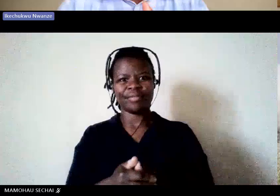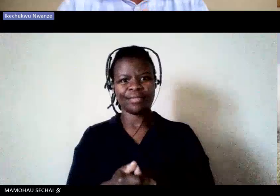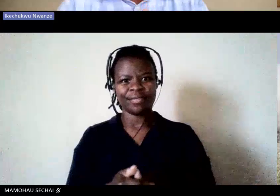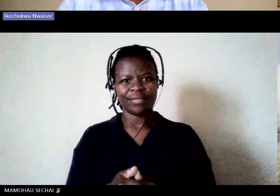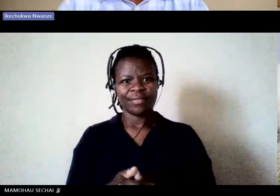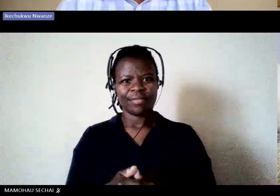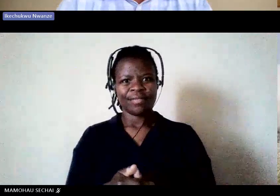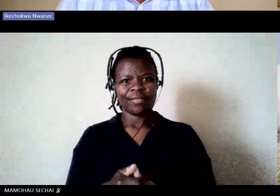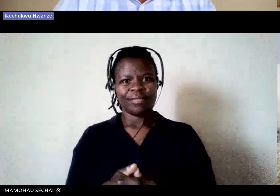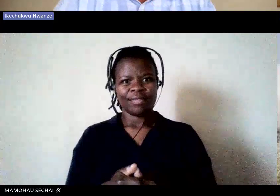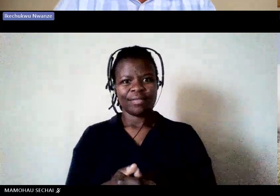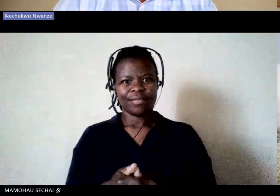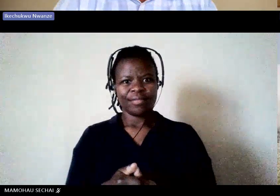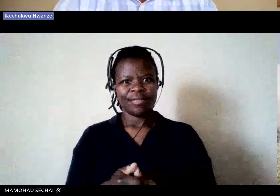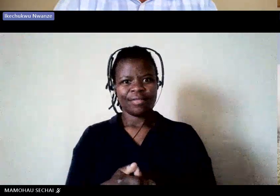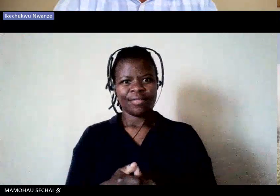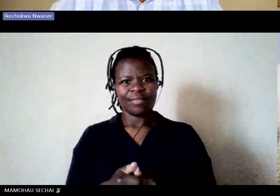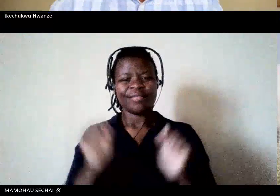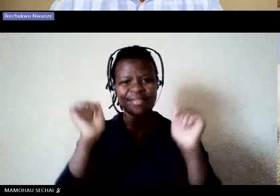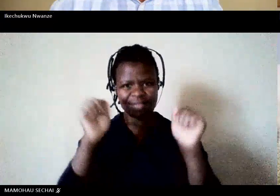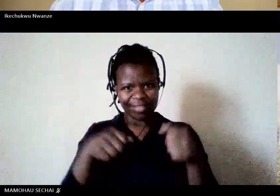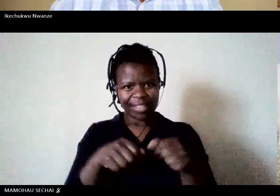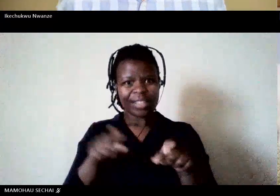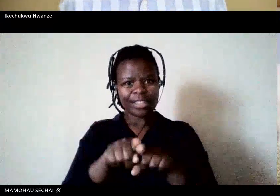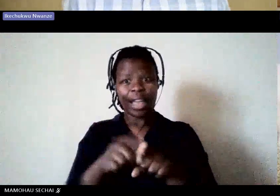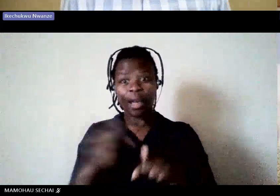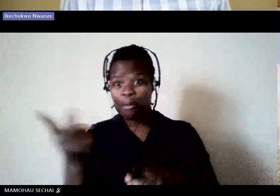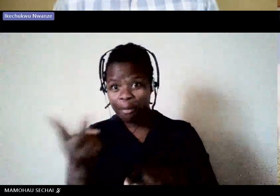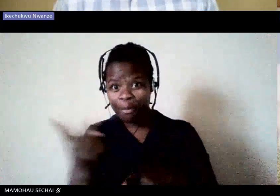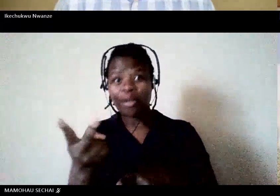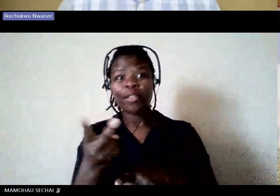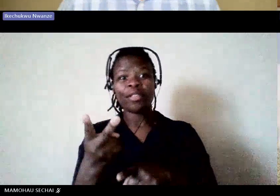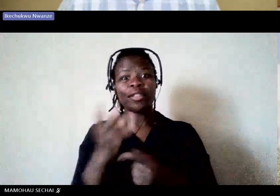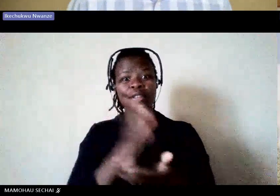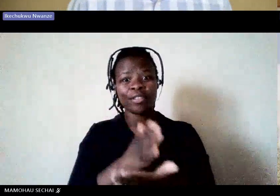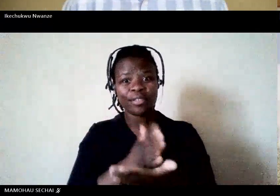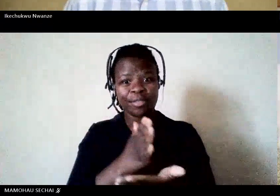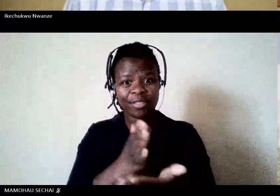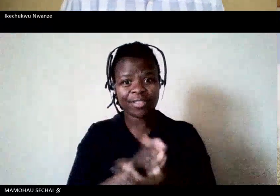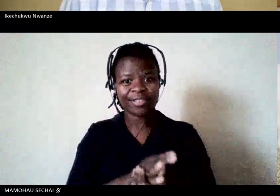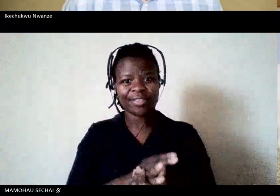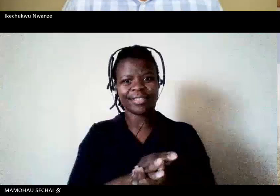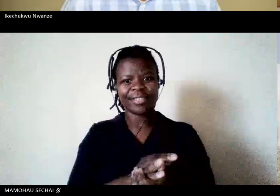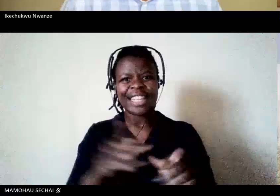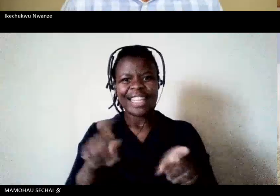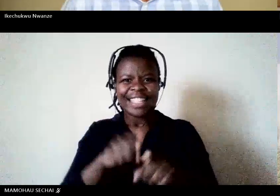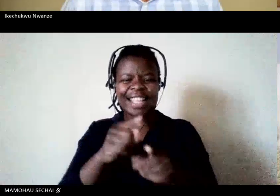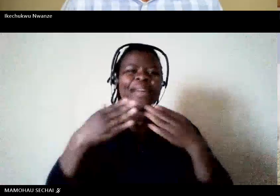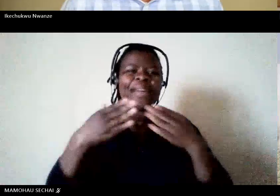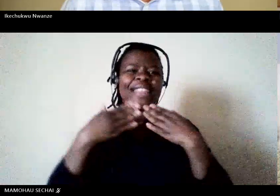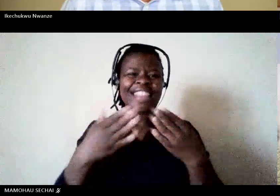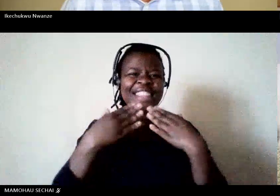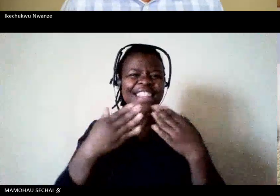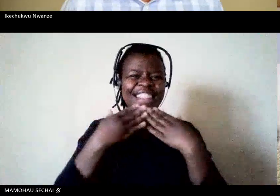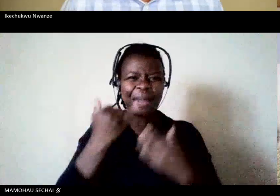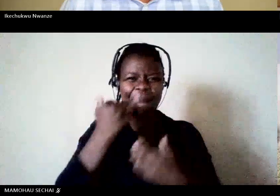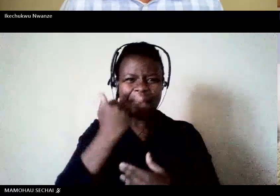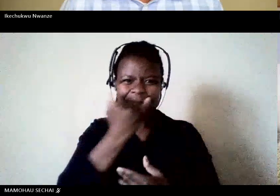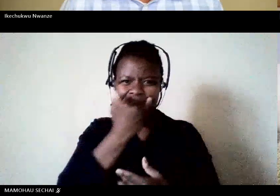last words, both of you? Otherwise, Can I just say thank you to you, Ike, for inviting me. Thank you to my